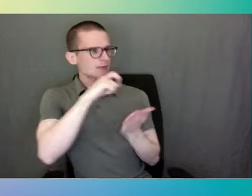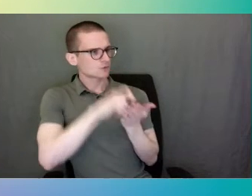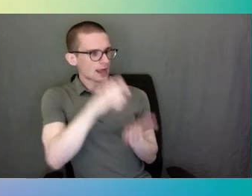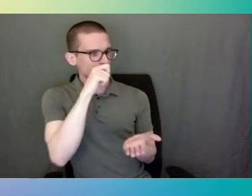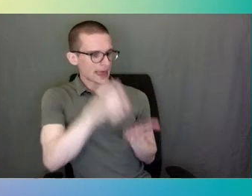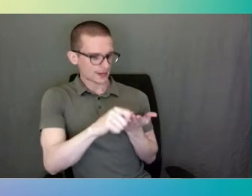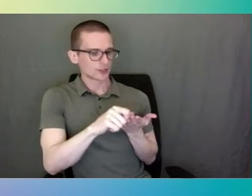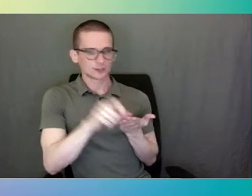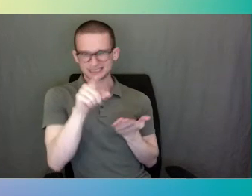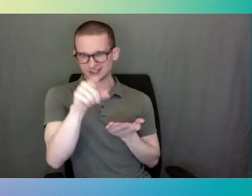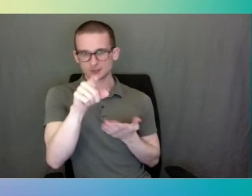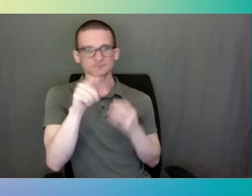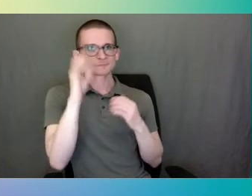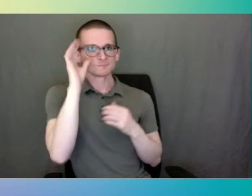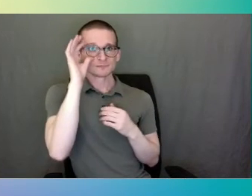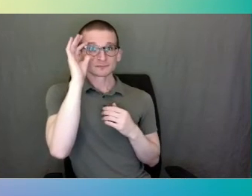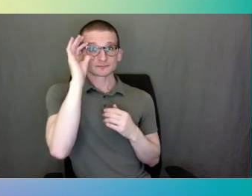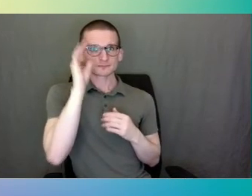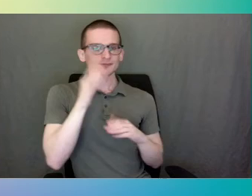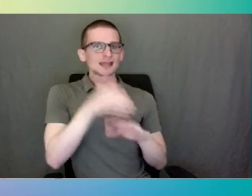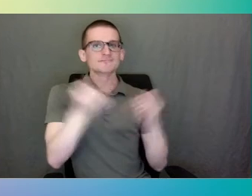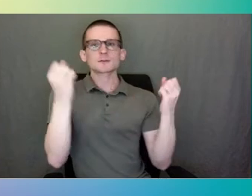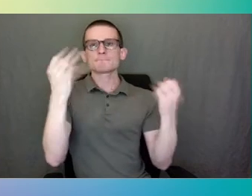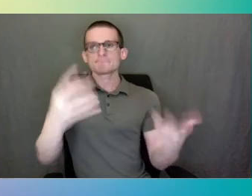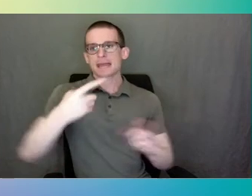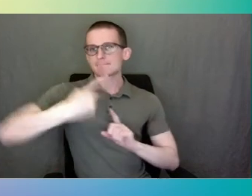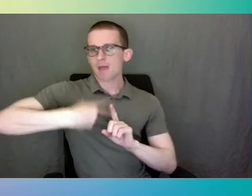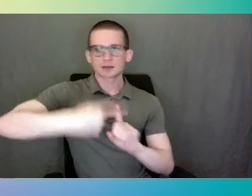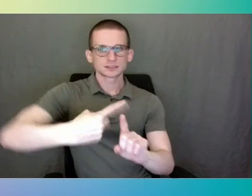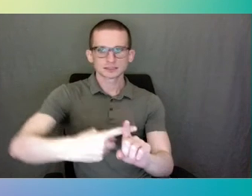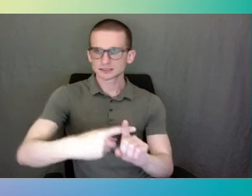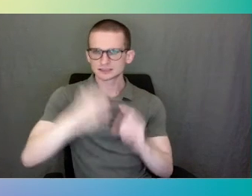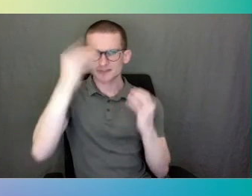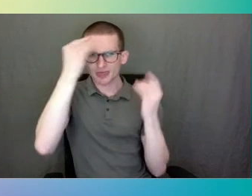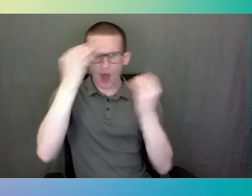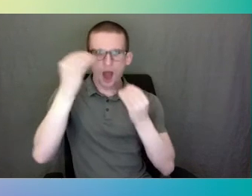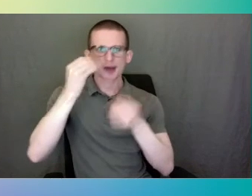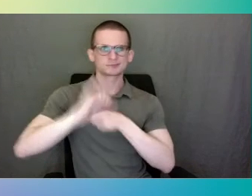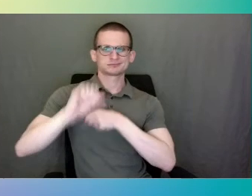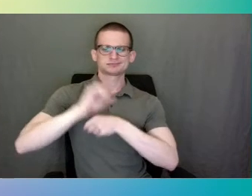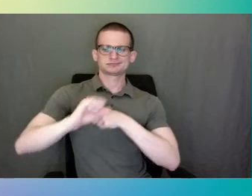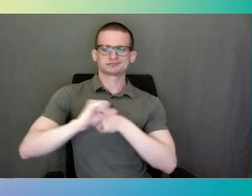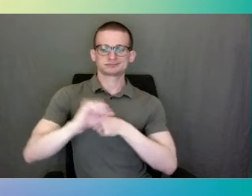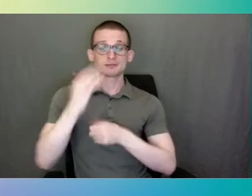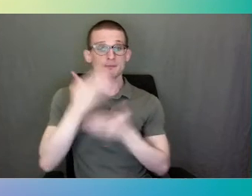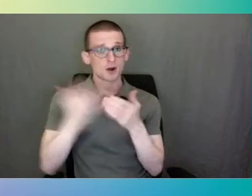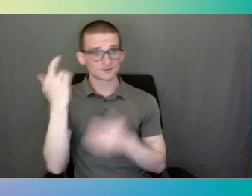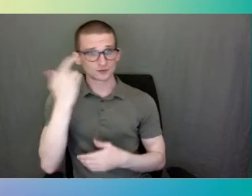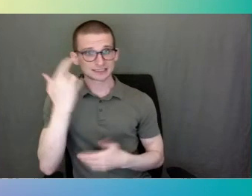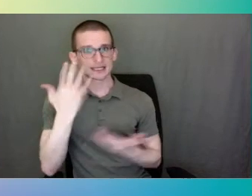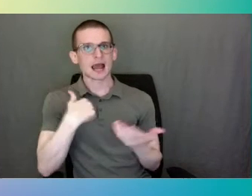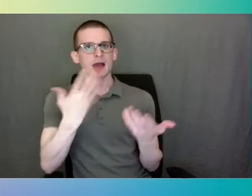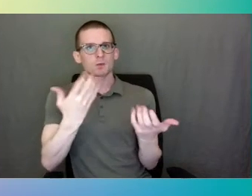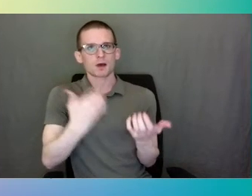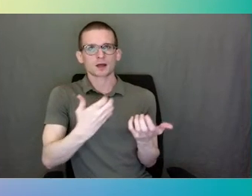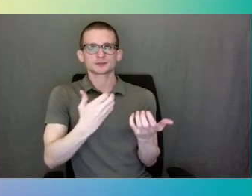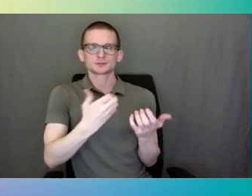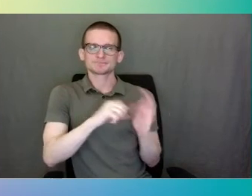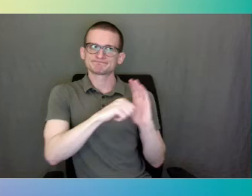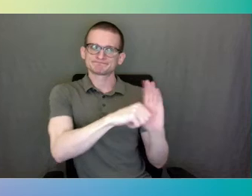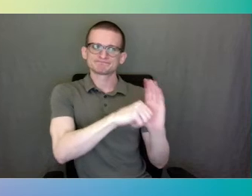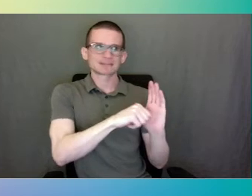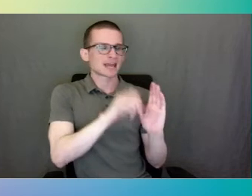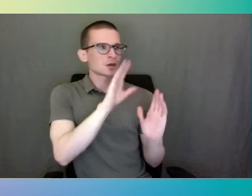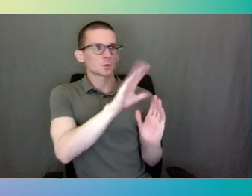here, after many months of serious thought and hard work, partly to point out that which to me is a serious weakness in